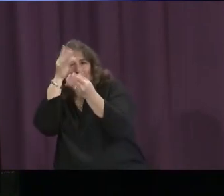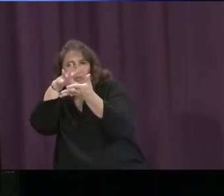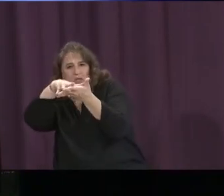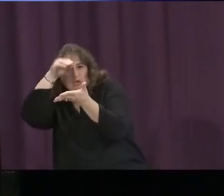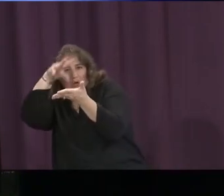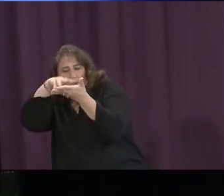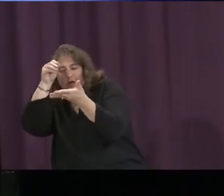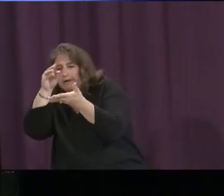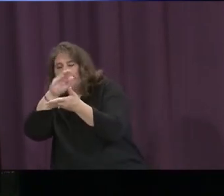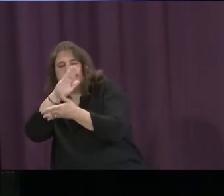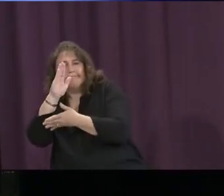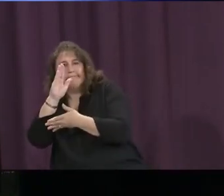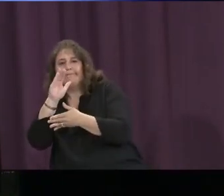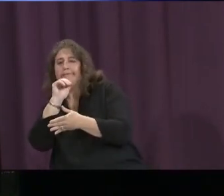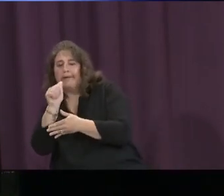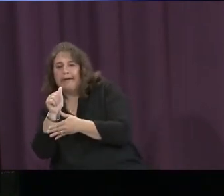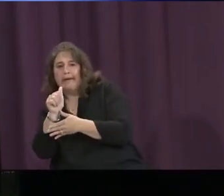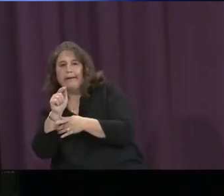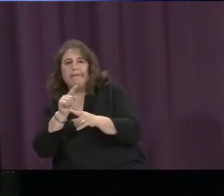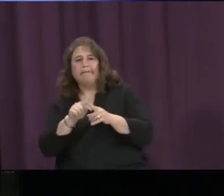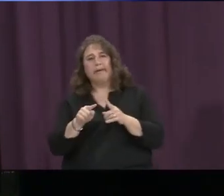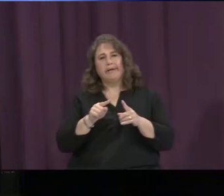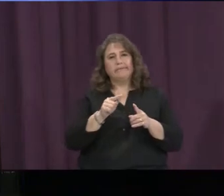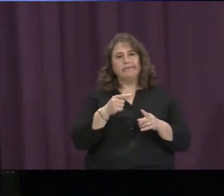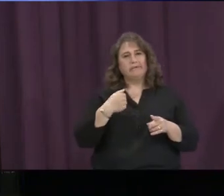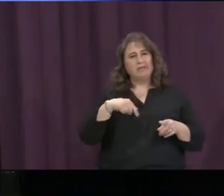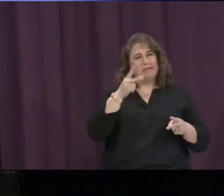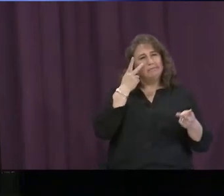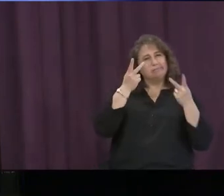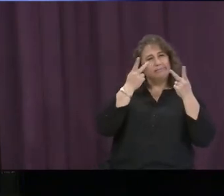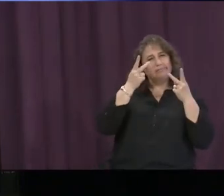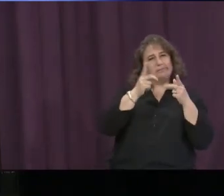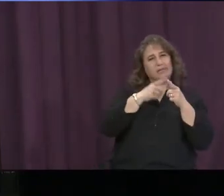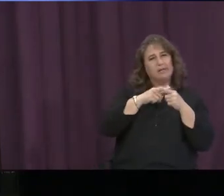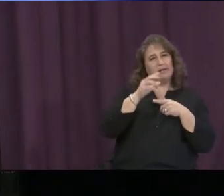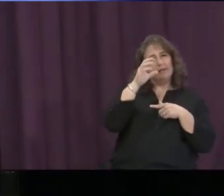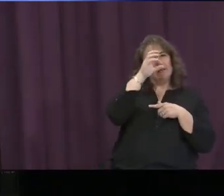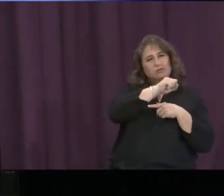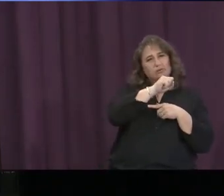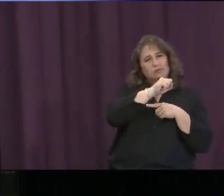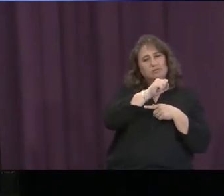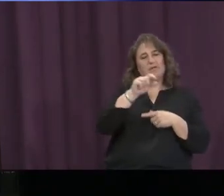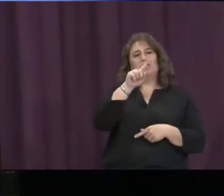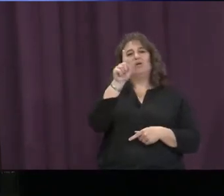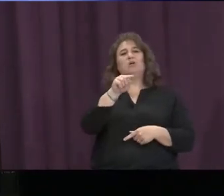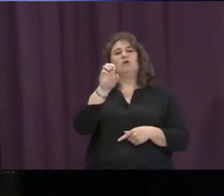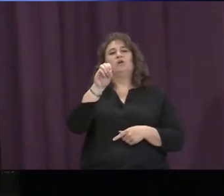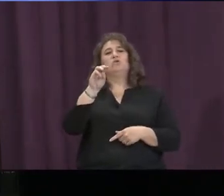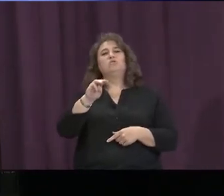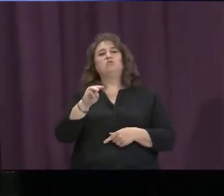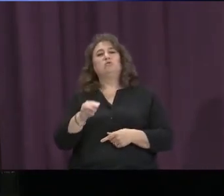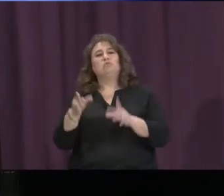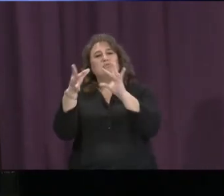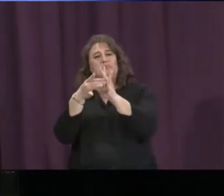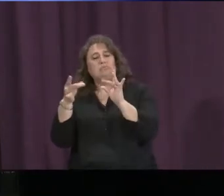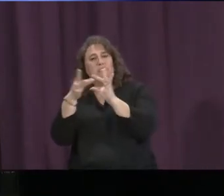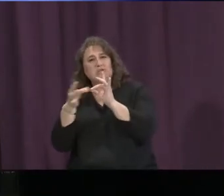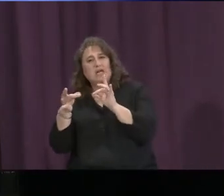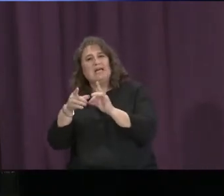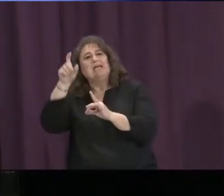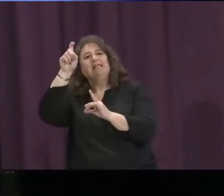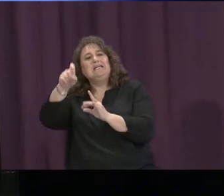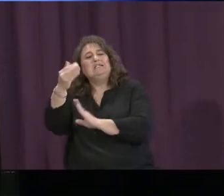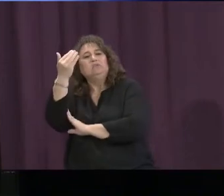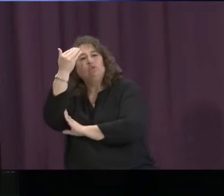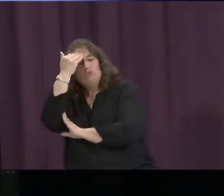good conversations. So, put in the chat, you know, some of the things you would think to, to say, to get to know someone. don't let the